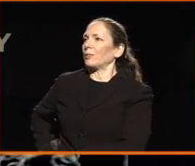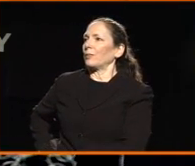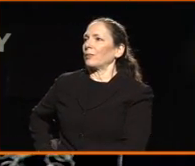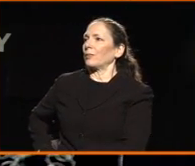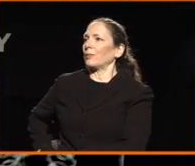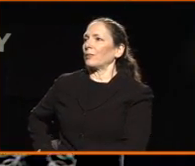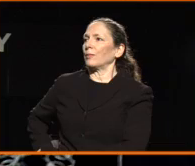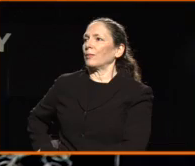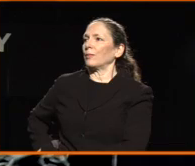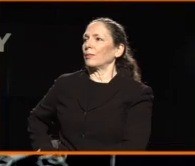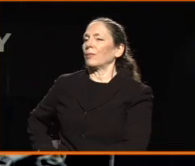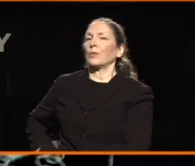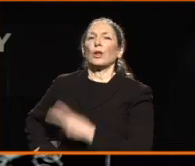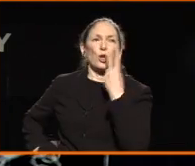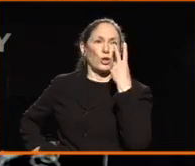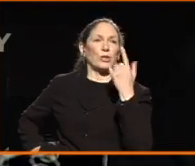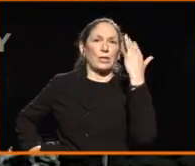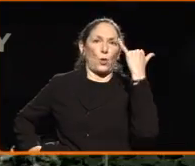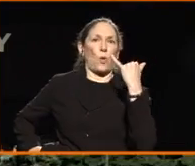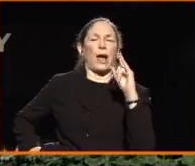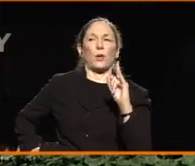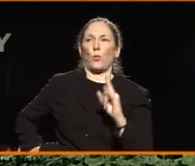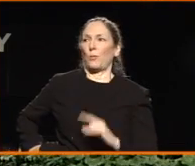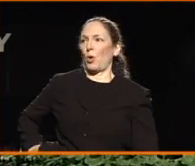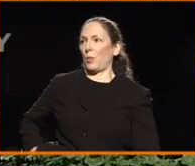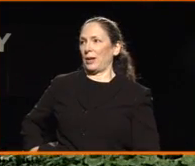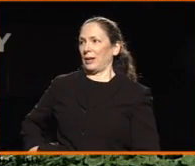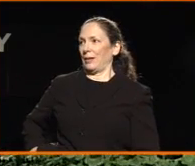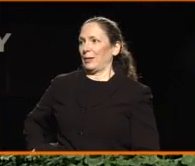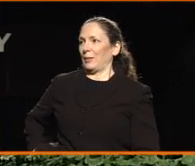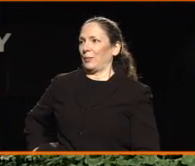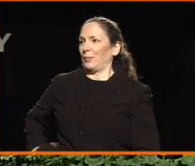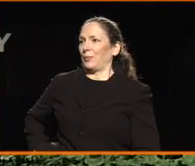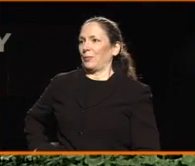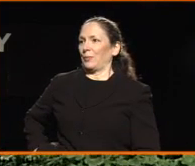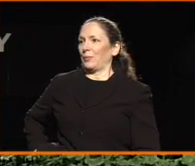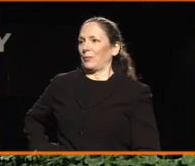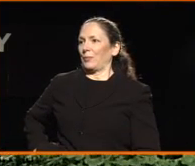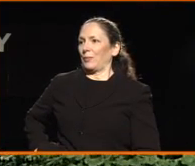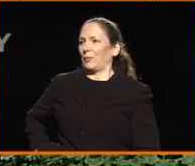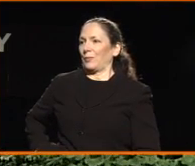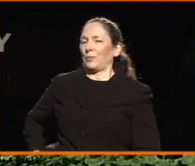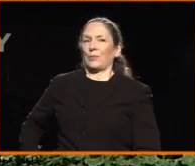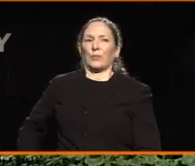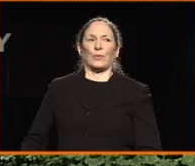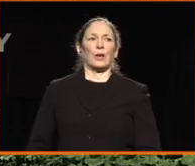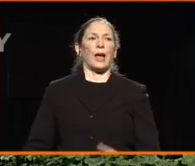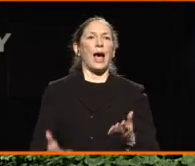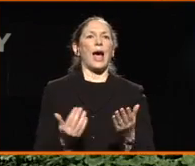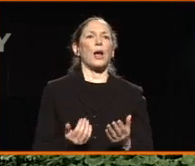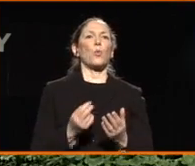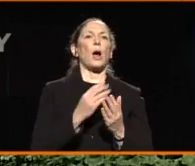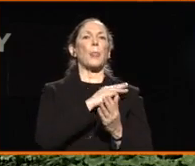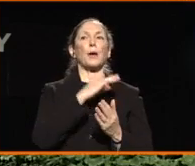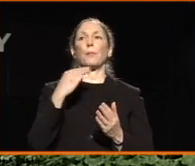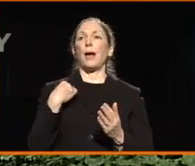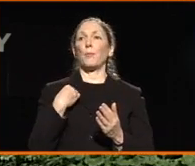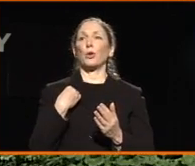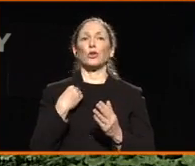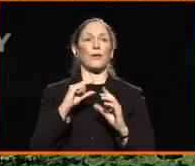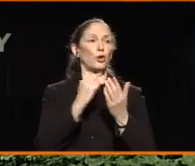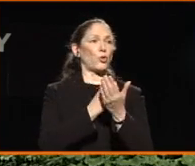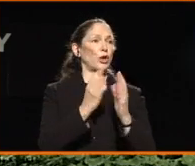Because you'll see why in just a moment. Because I would like either members in the graduating class or members